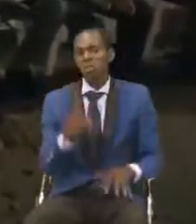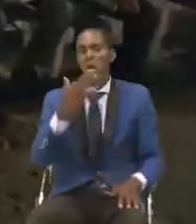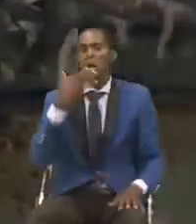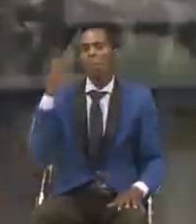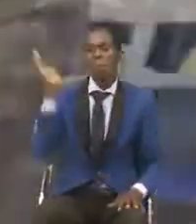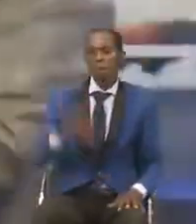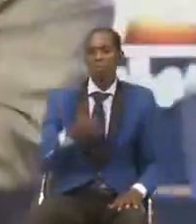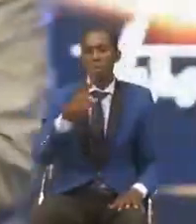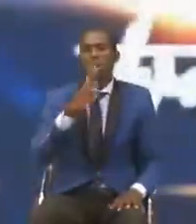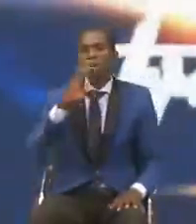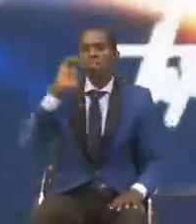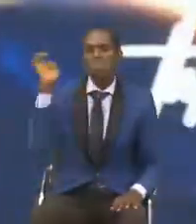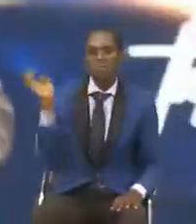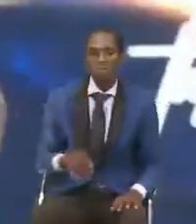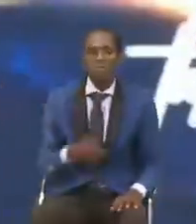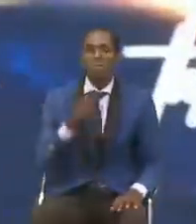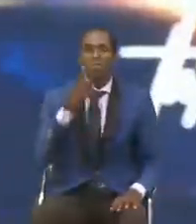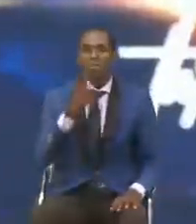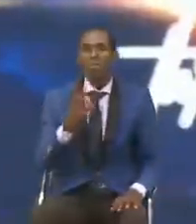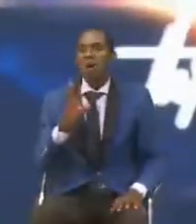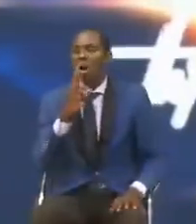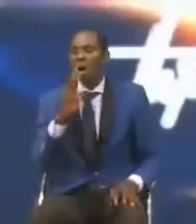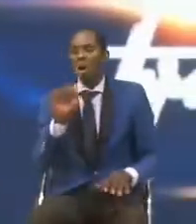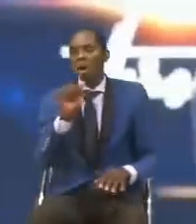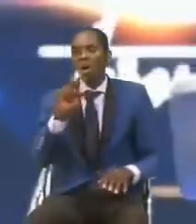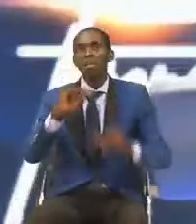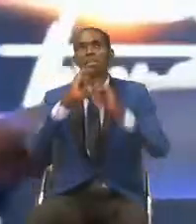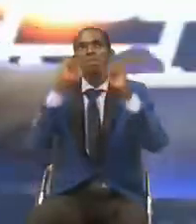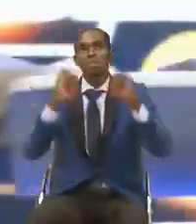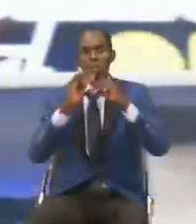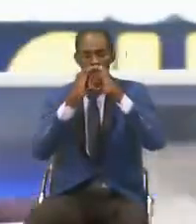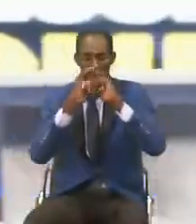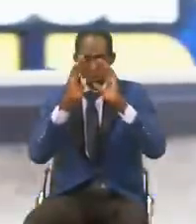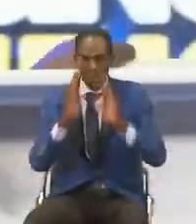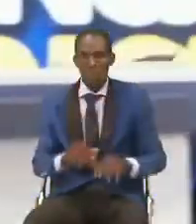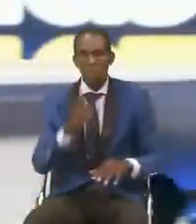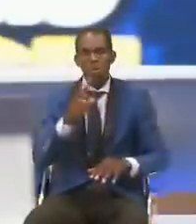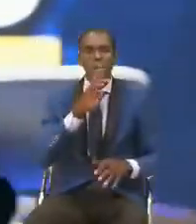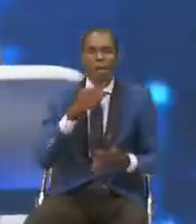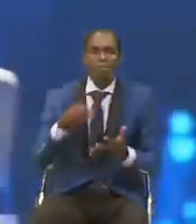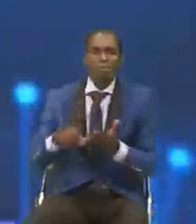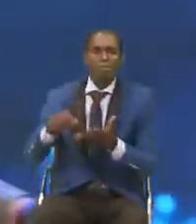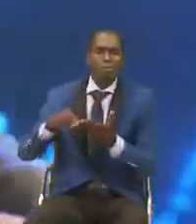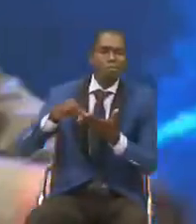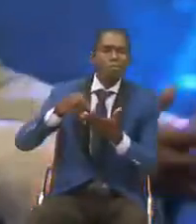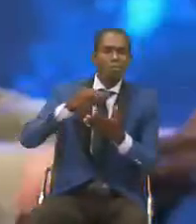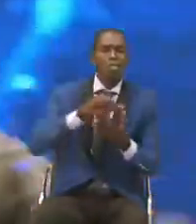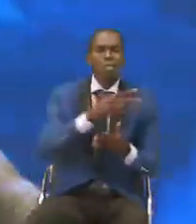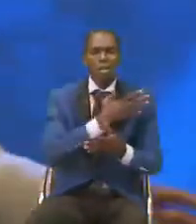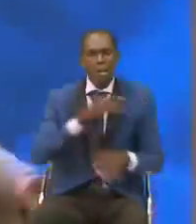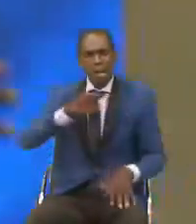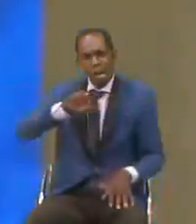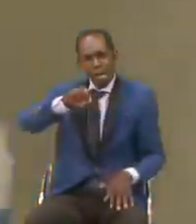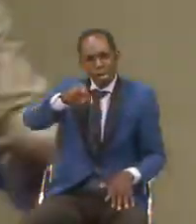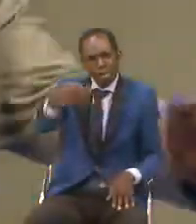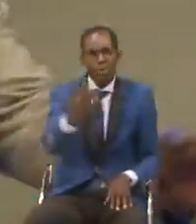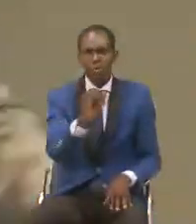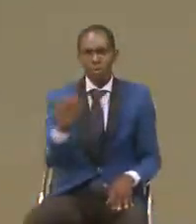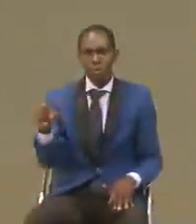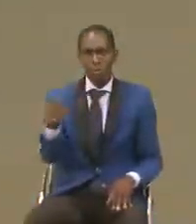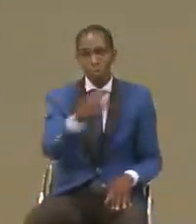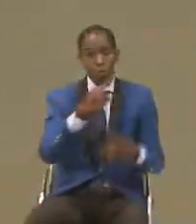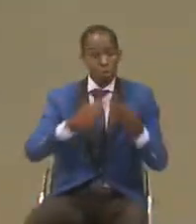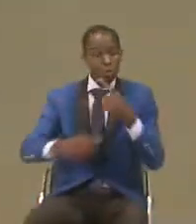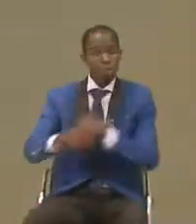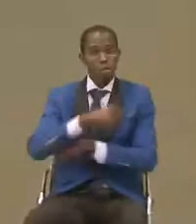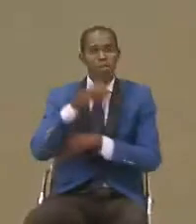on to, you are a sinner, you are guilty, you are bad, you are evil, you are the idol worshiper, you are this, you